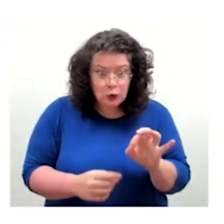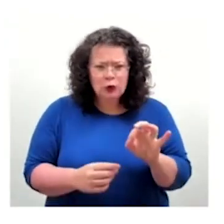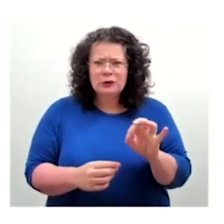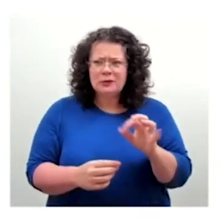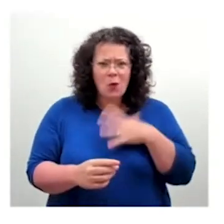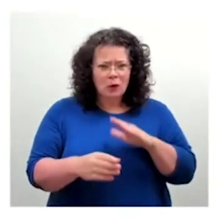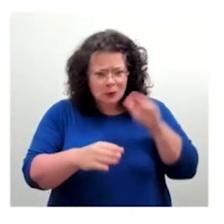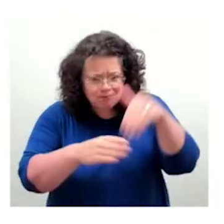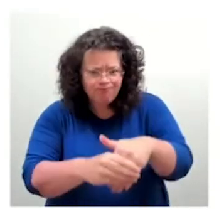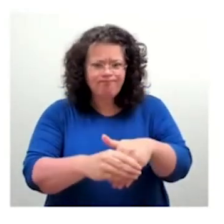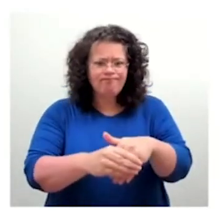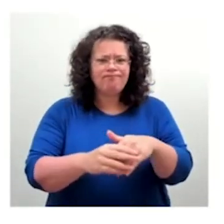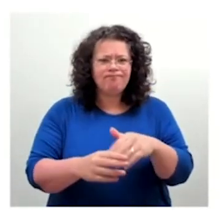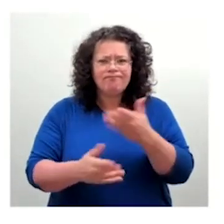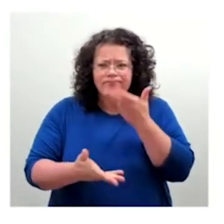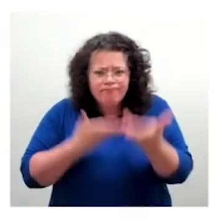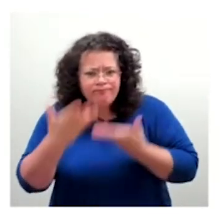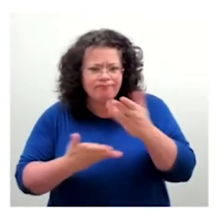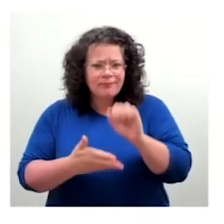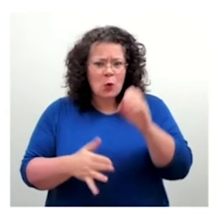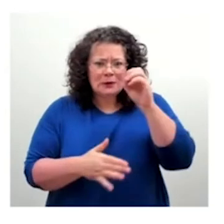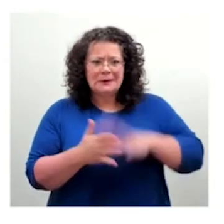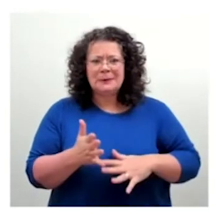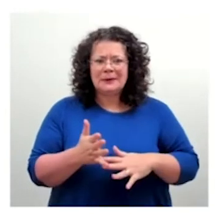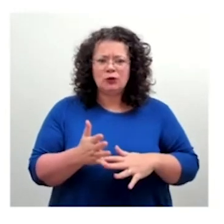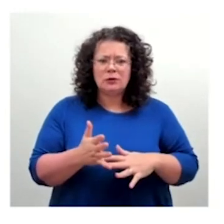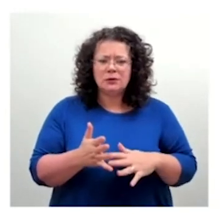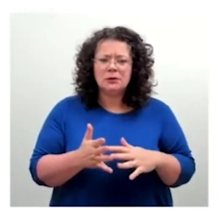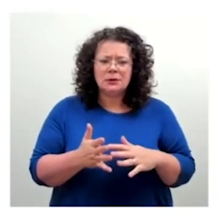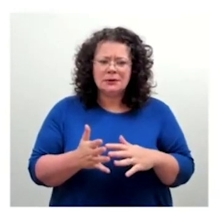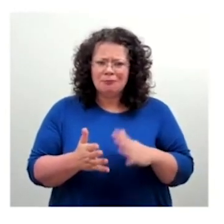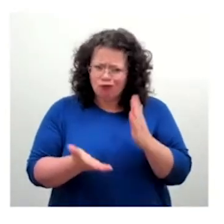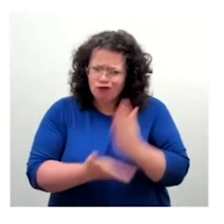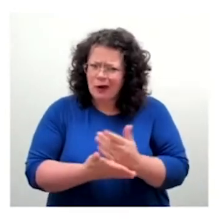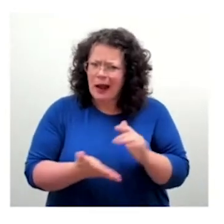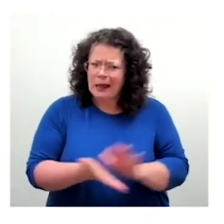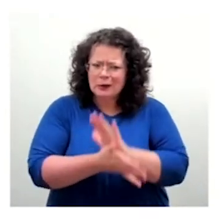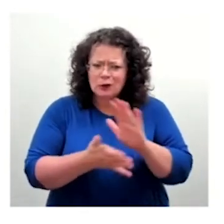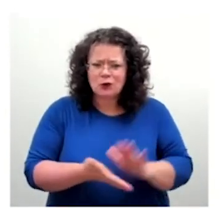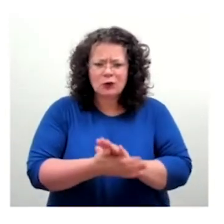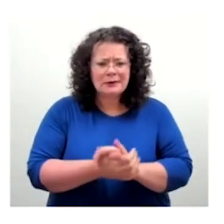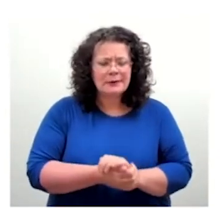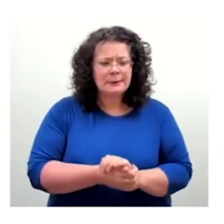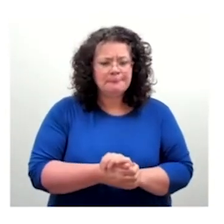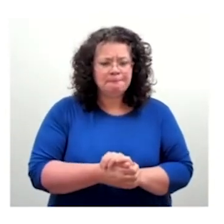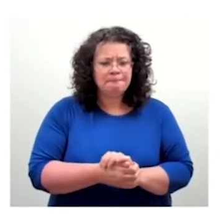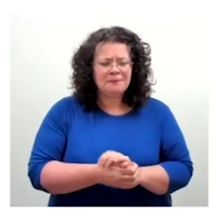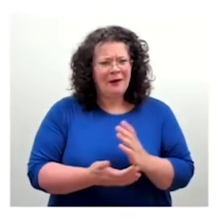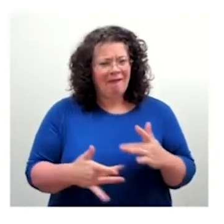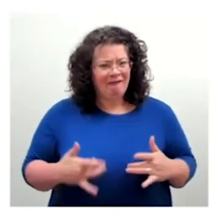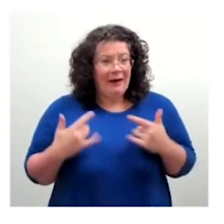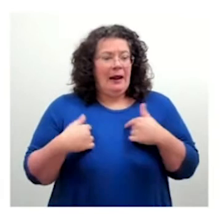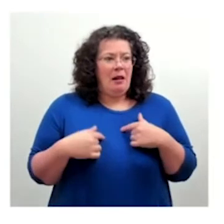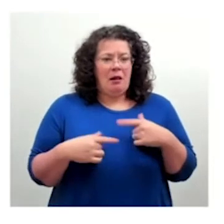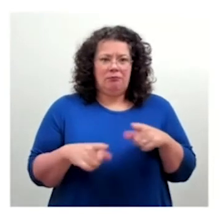That makes it feel like you're in a room with everybody else and you can all have this discussion. Having that list at the side when everyone started to have these conversations and